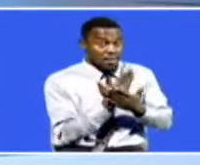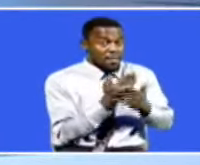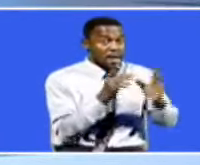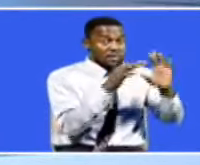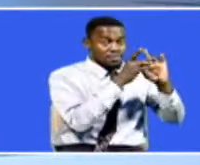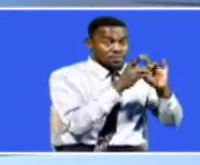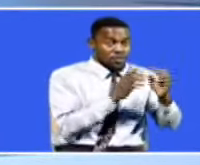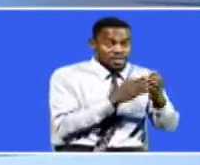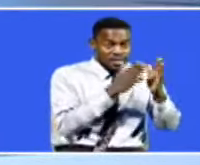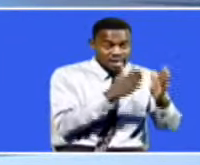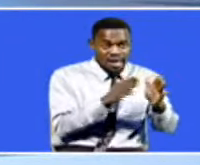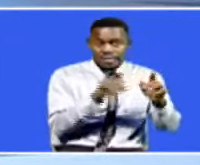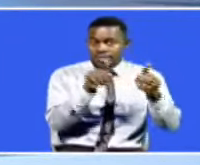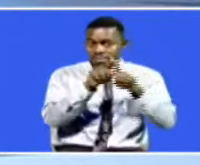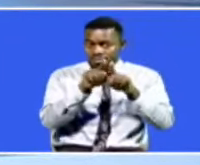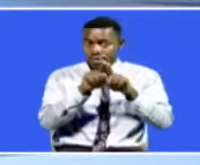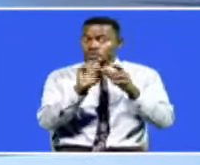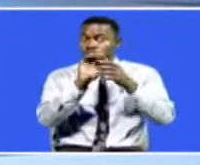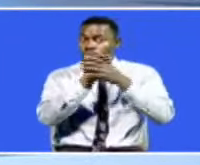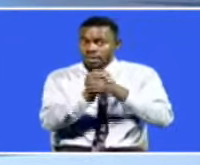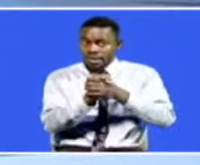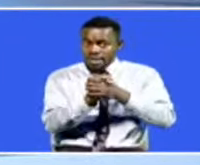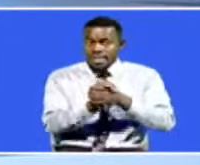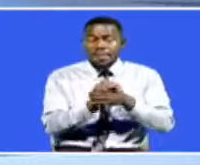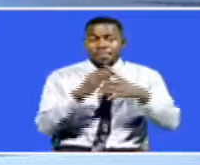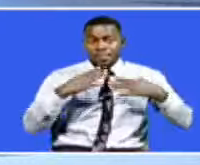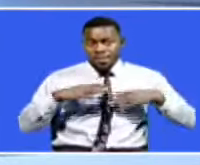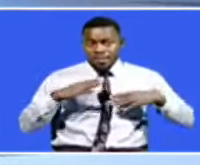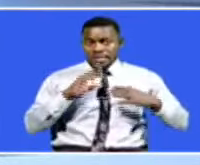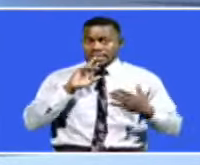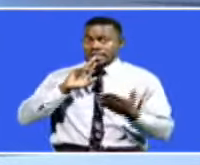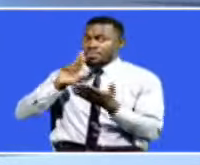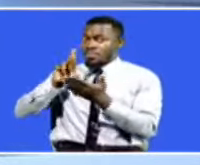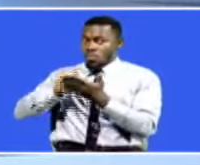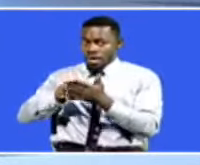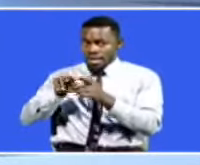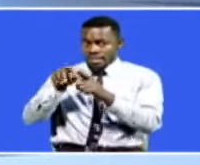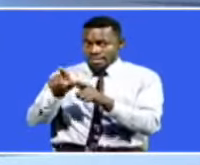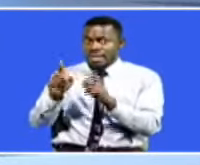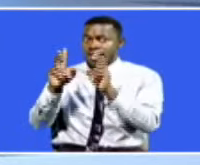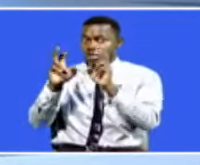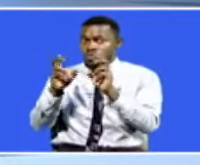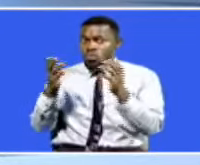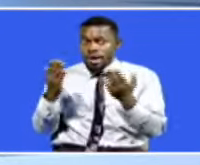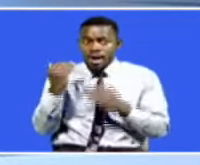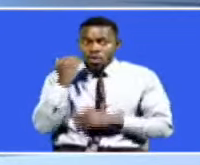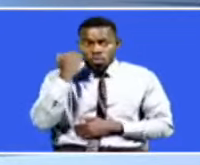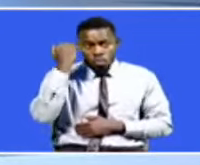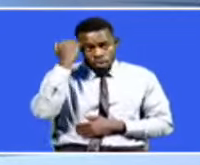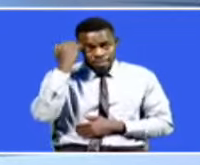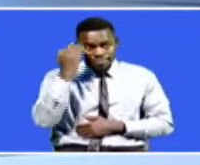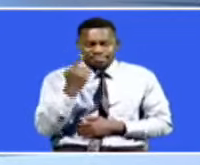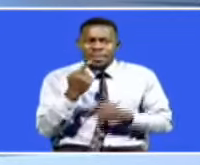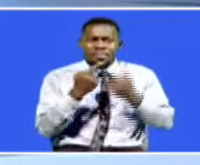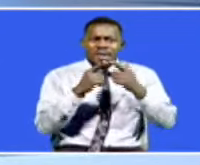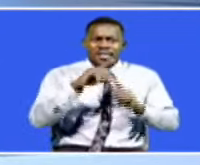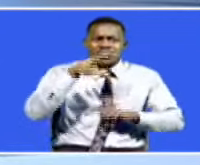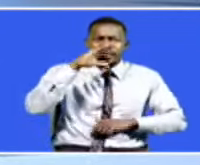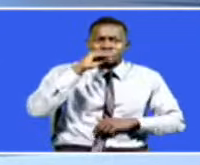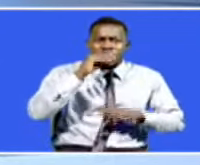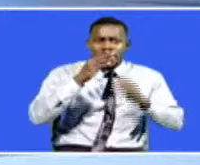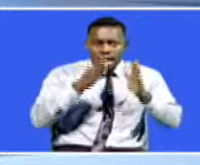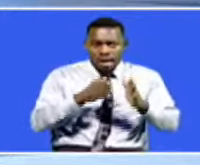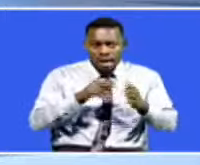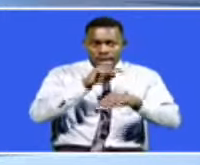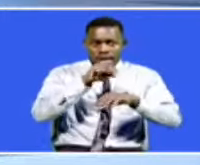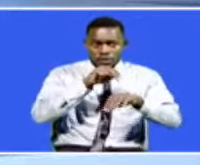been earning special perks following a directive by the National Assembly Speaker Moses Wetangula that she should continue serving